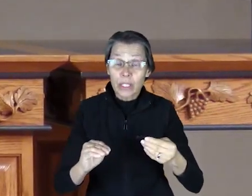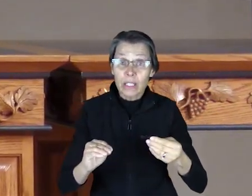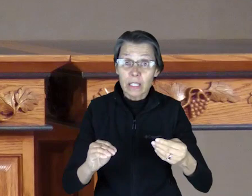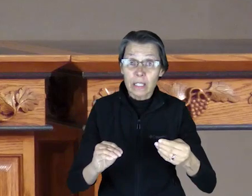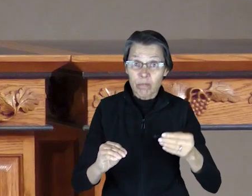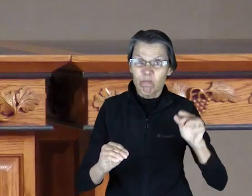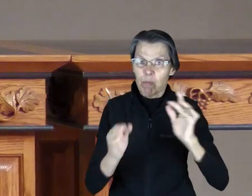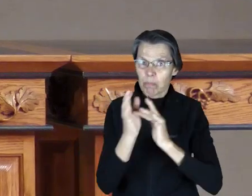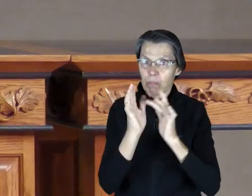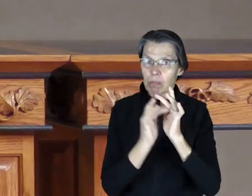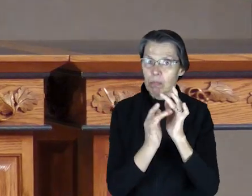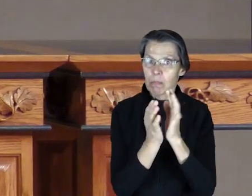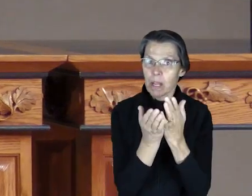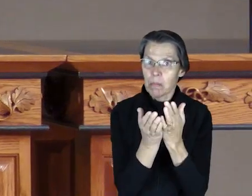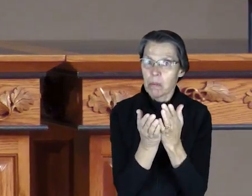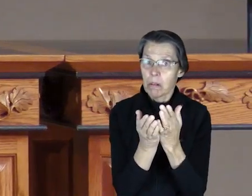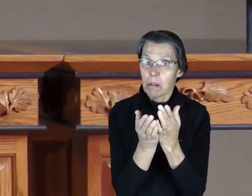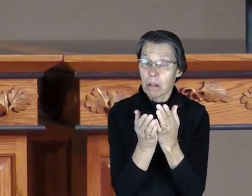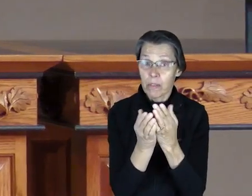songs.